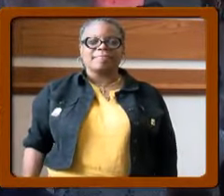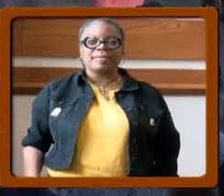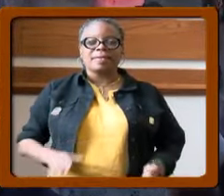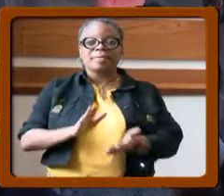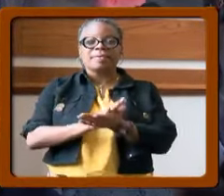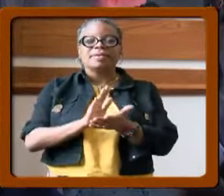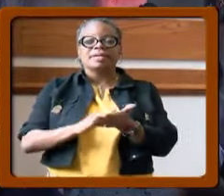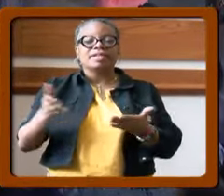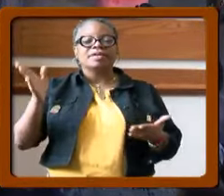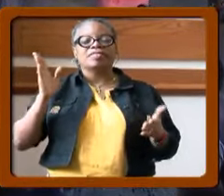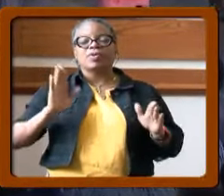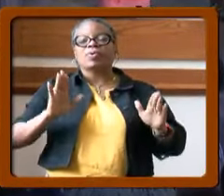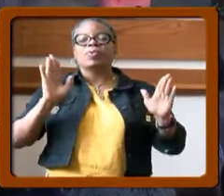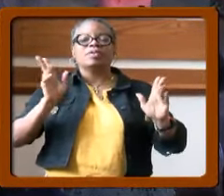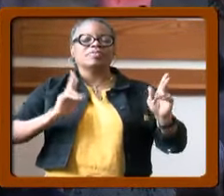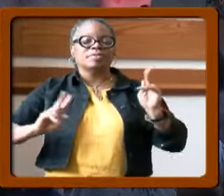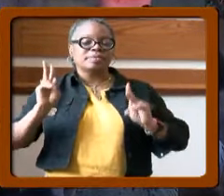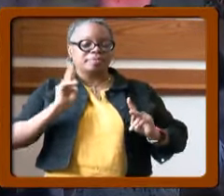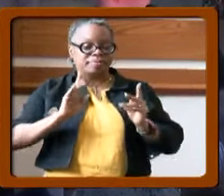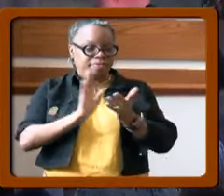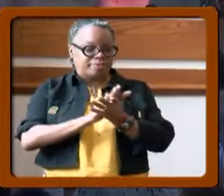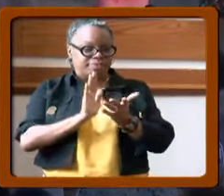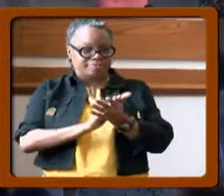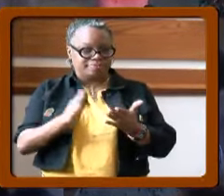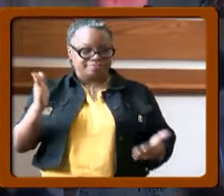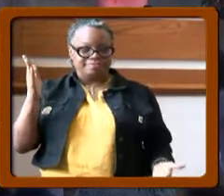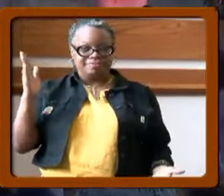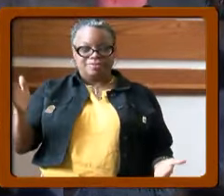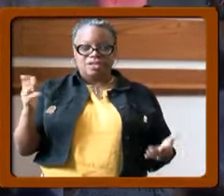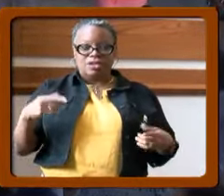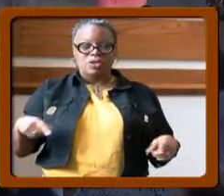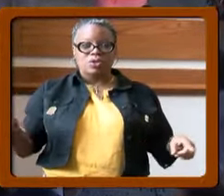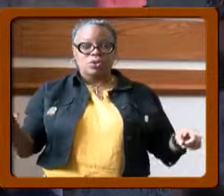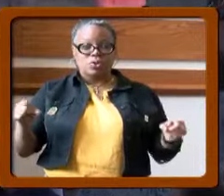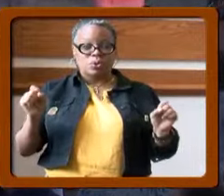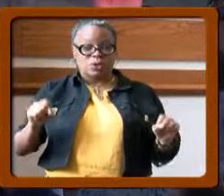Praise God for these wonderful folks. Give God praise. You all would go.